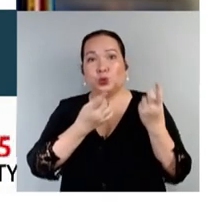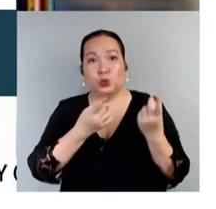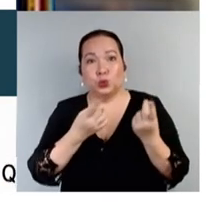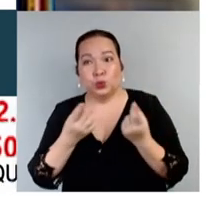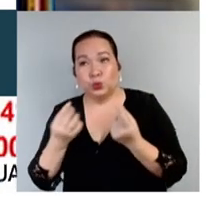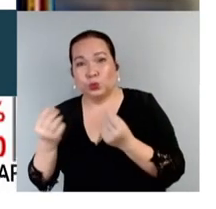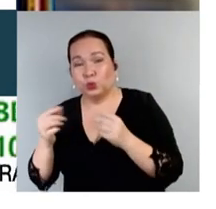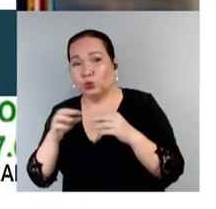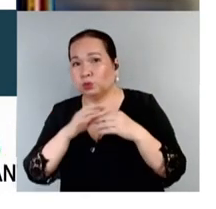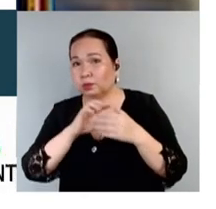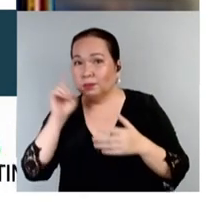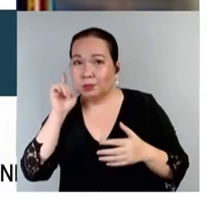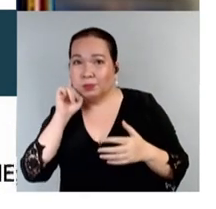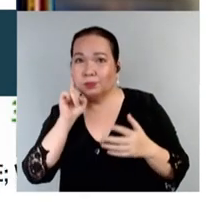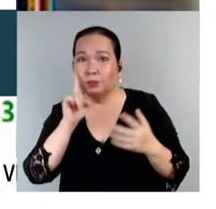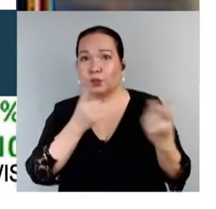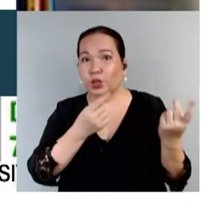by